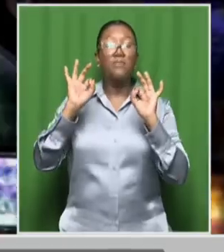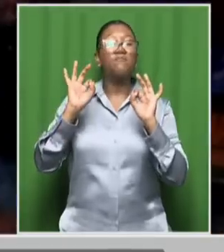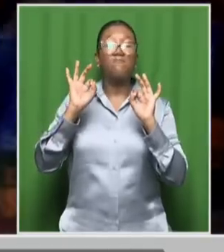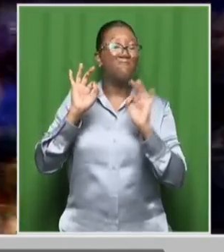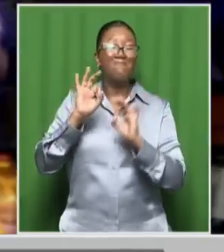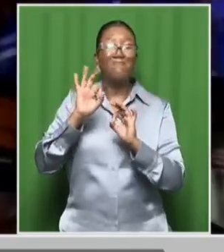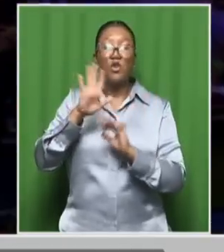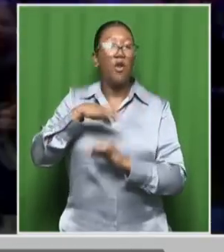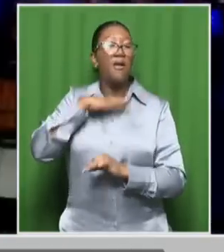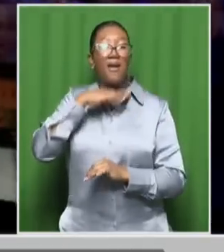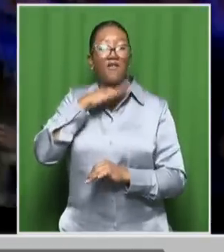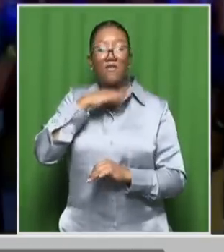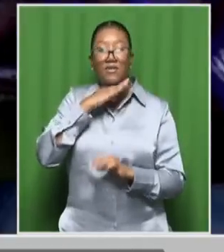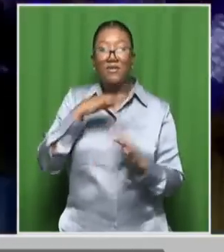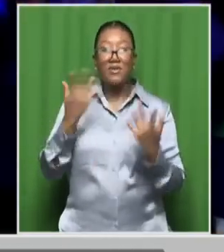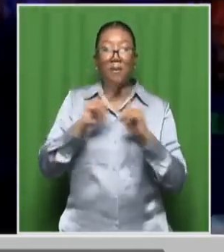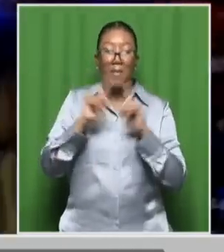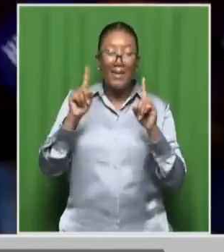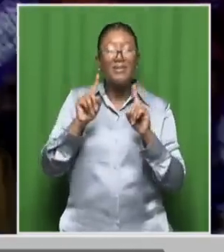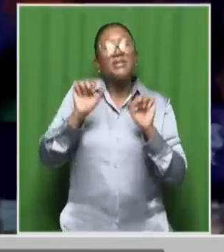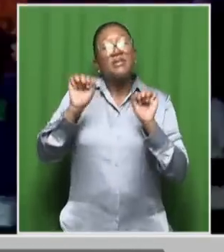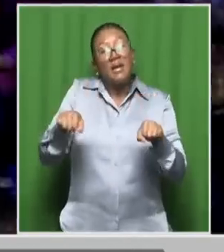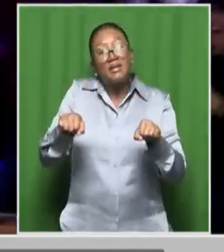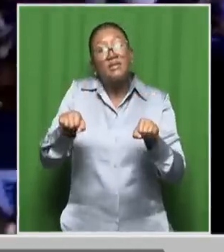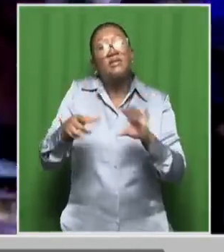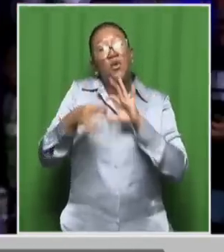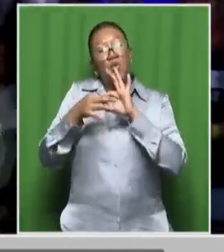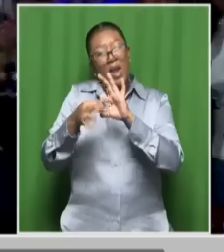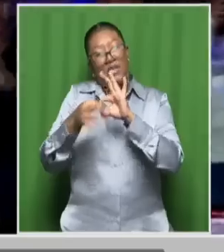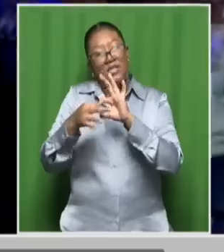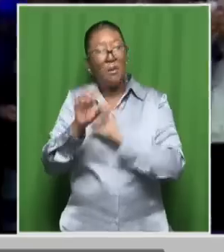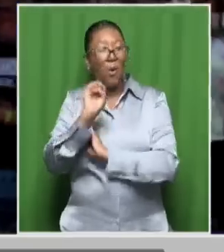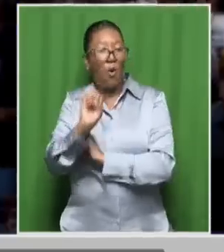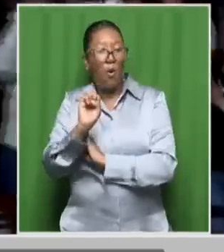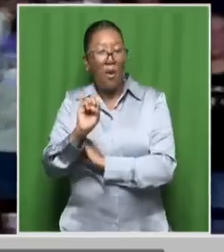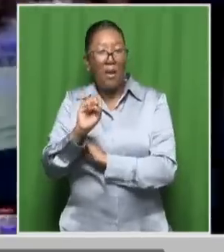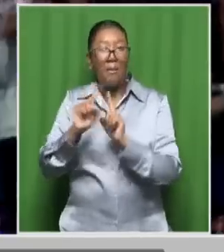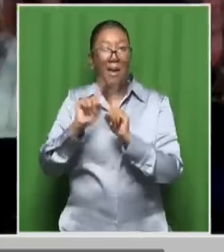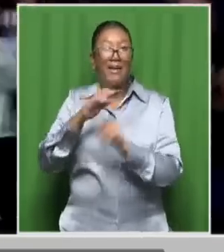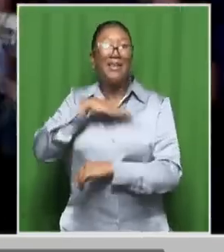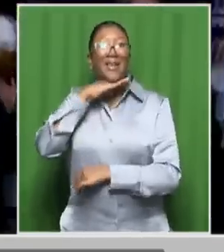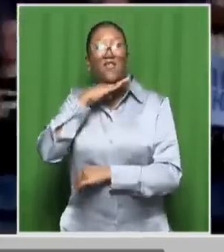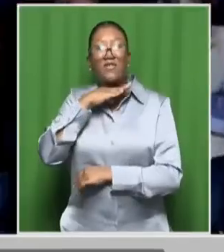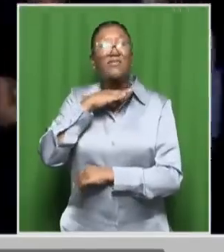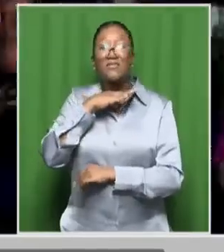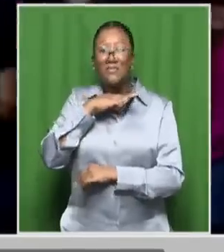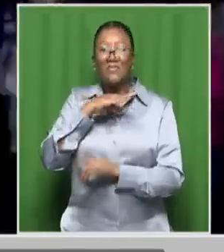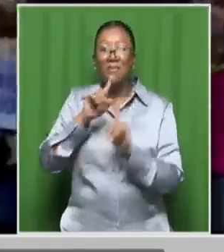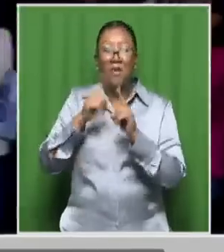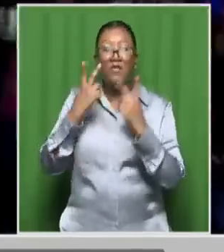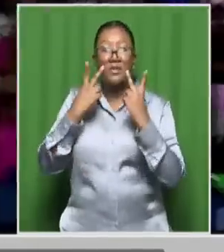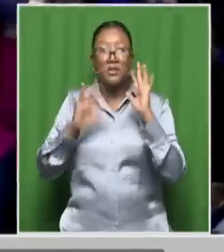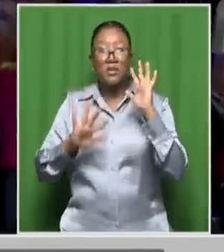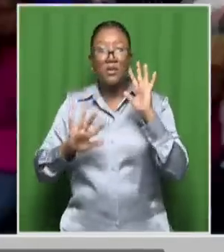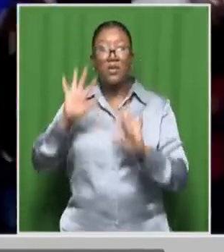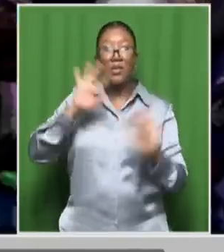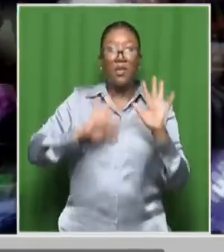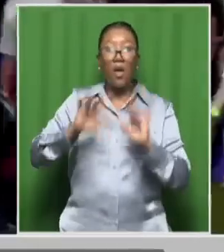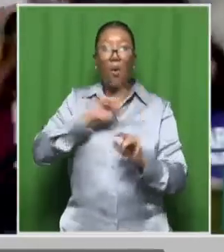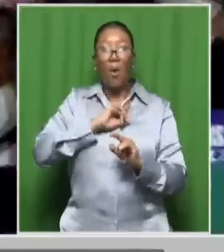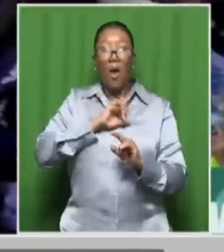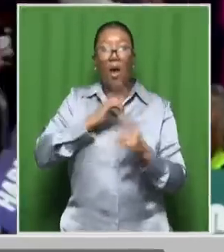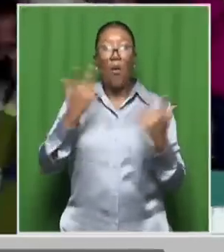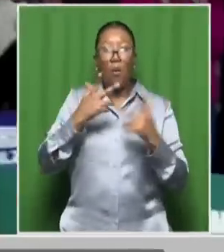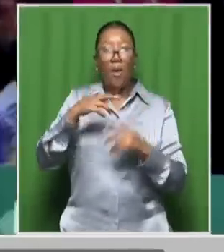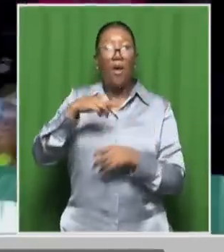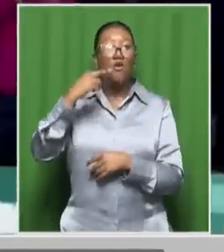least there was that cordial relationship, even though at some point in time it got frosty because of the war in Ukraine and